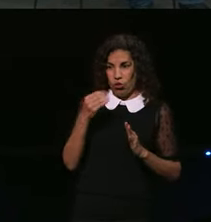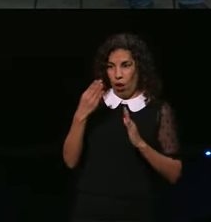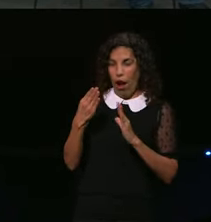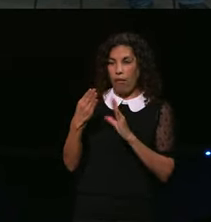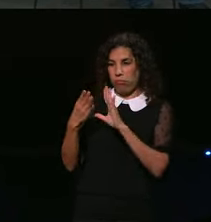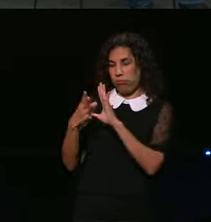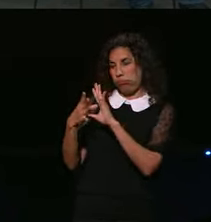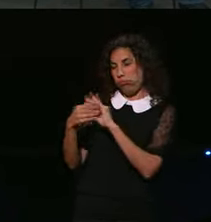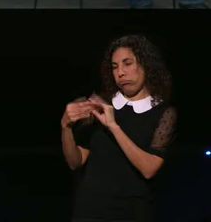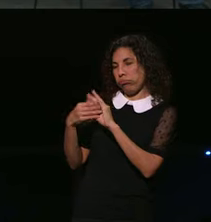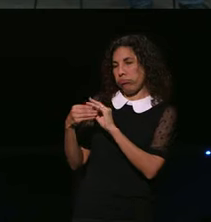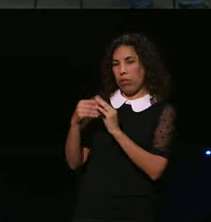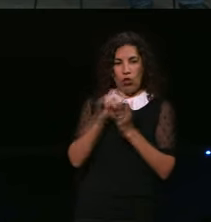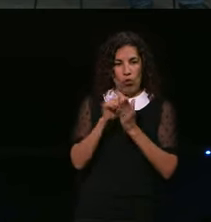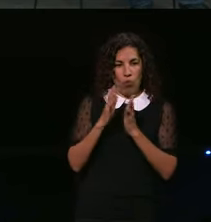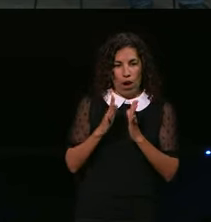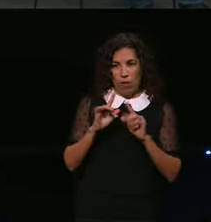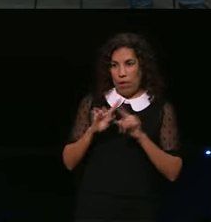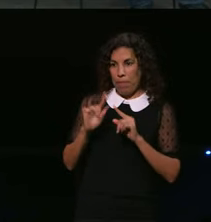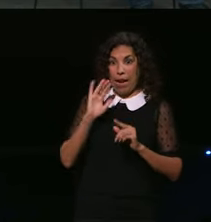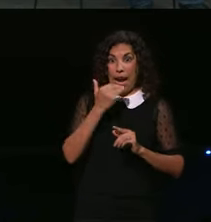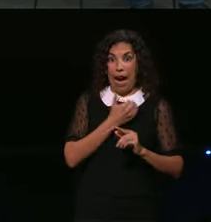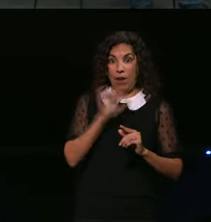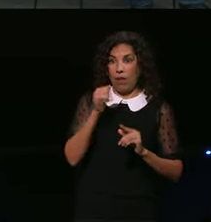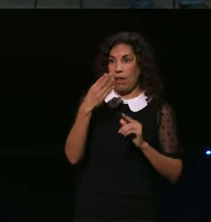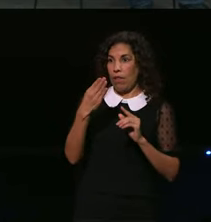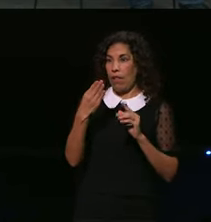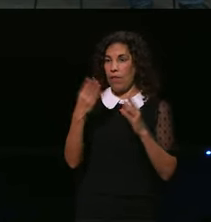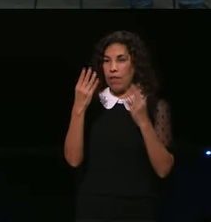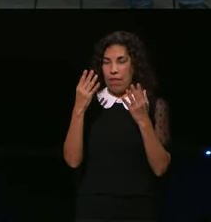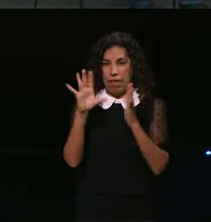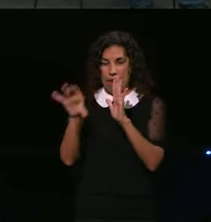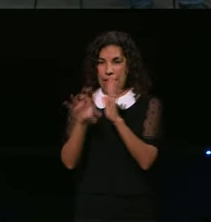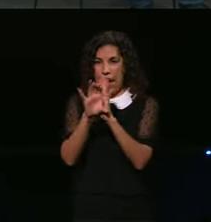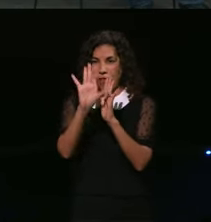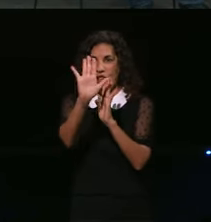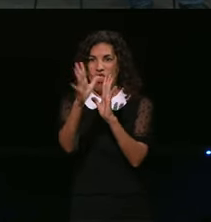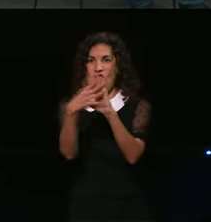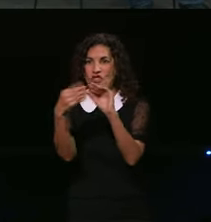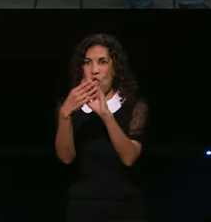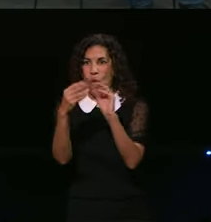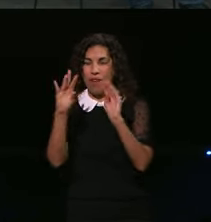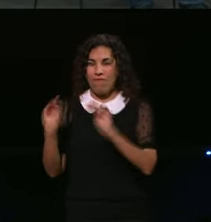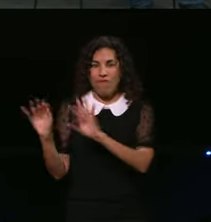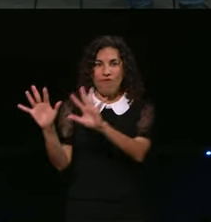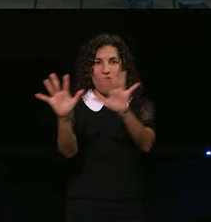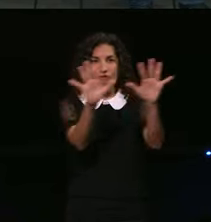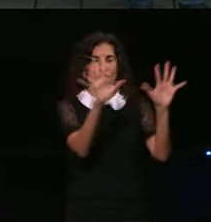tell the writer's story, but it's our job to tell the character's story. So